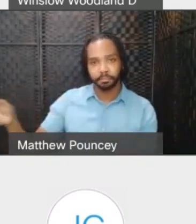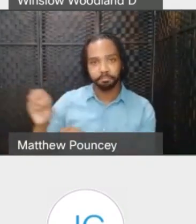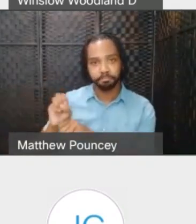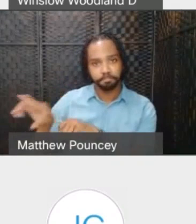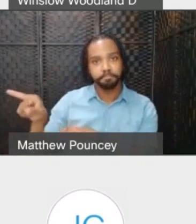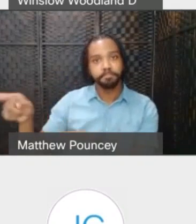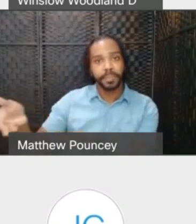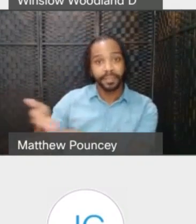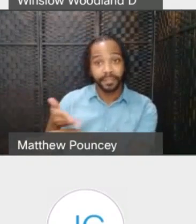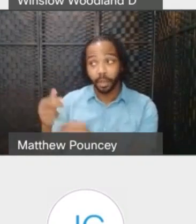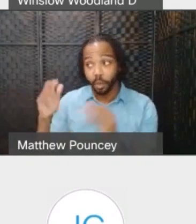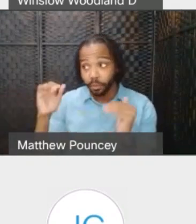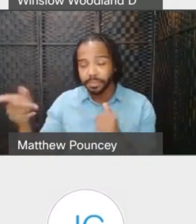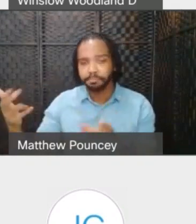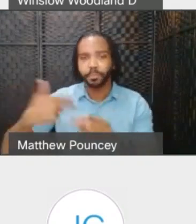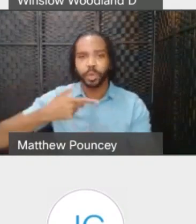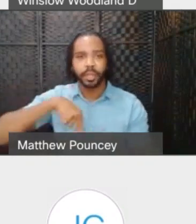hopefully she was able to join.